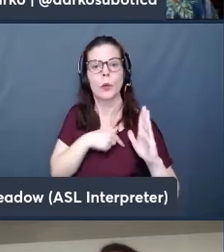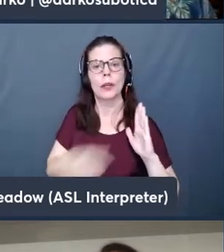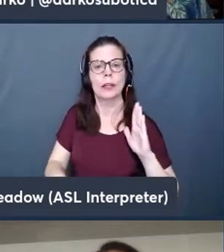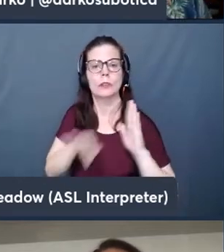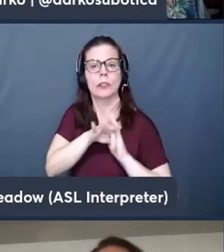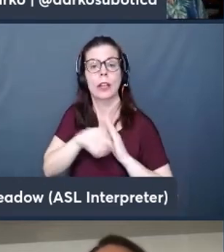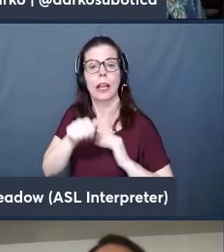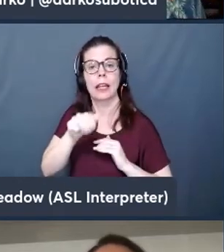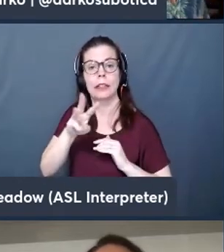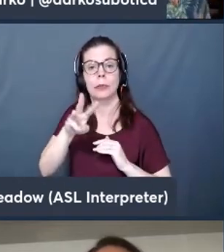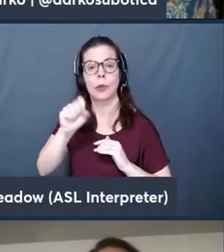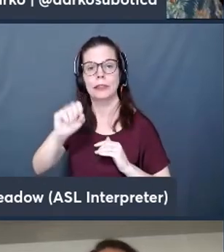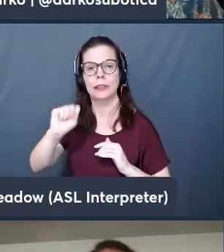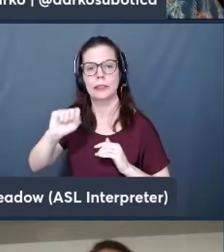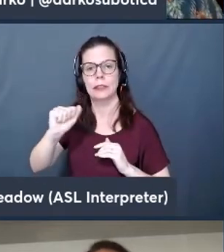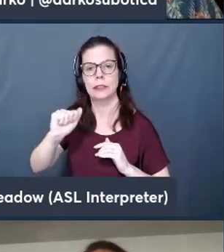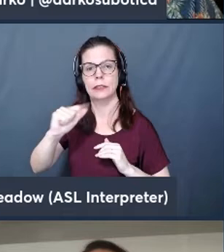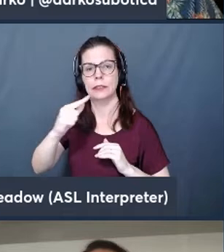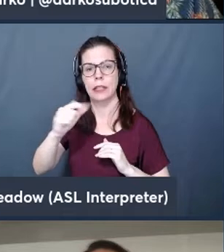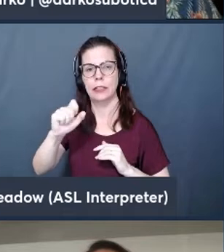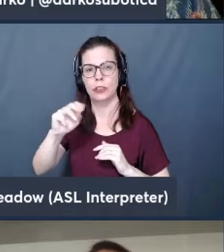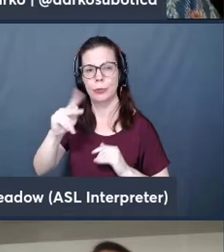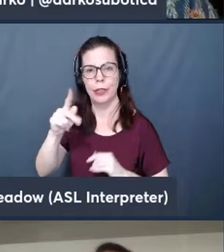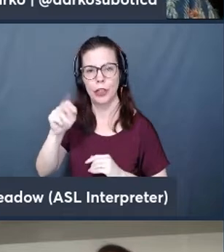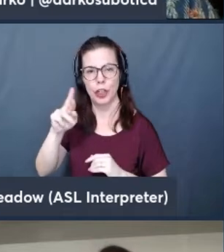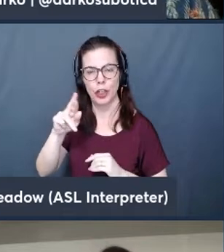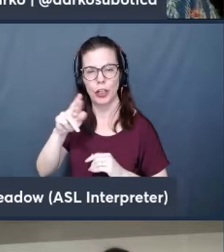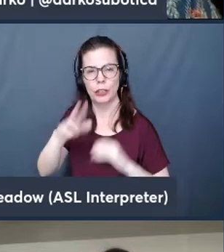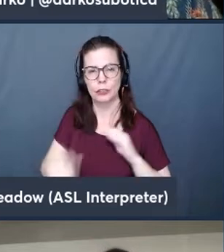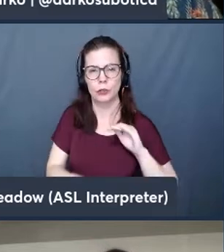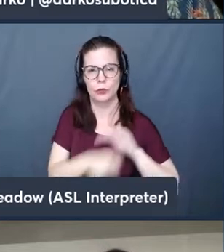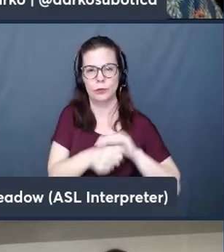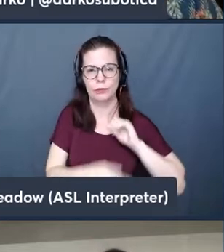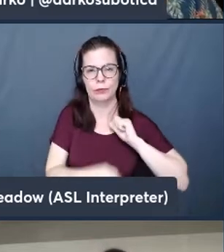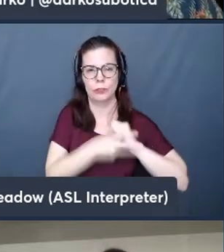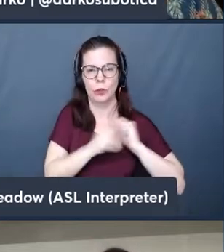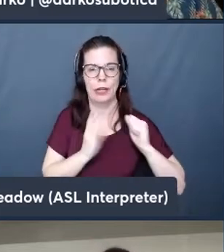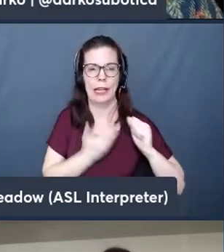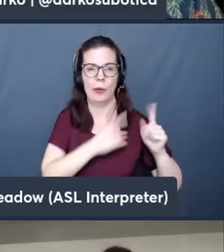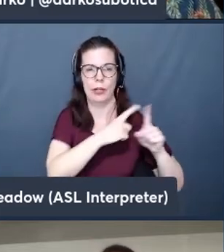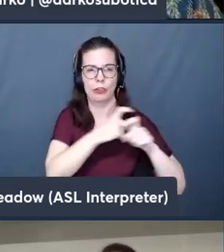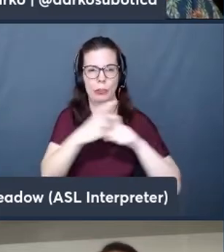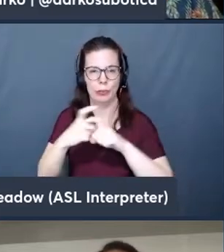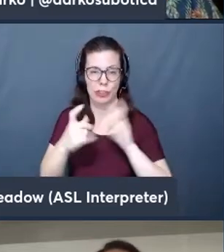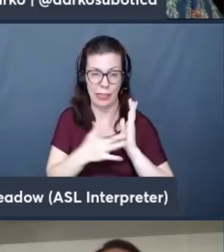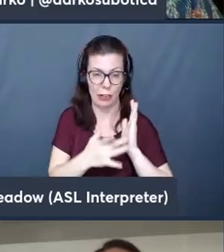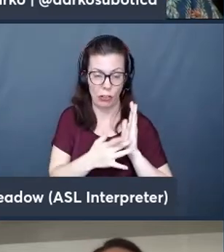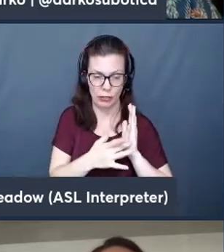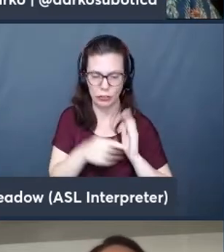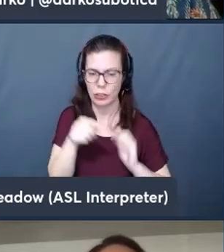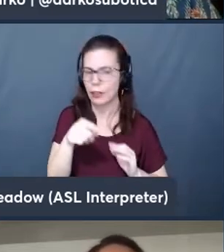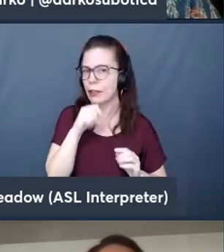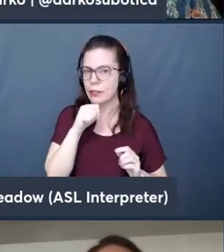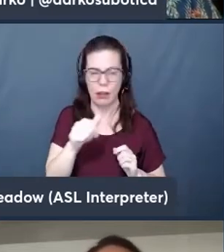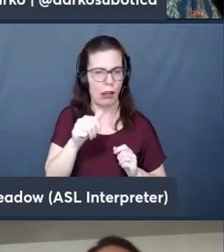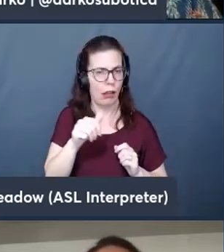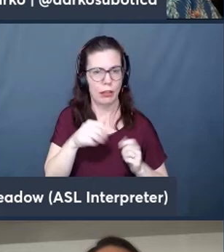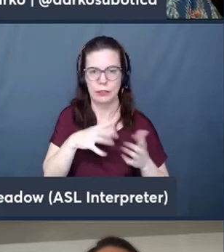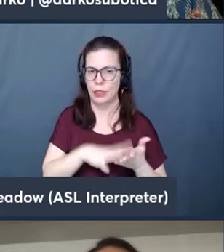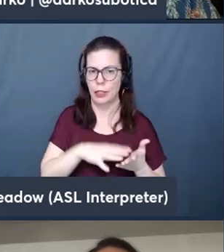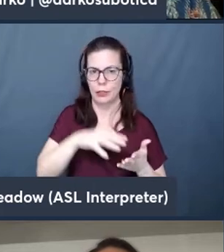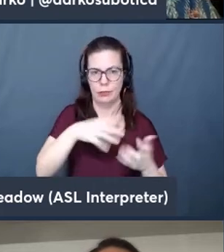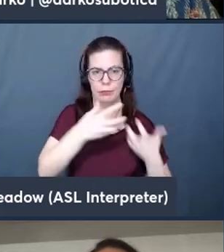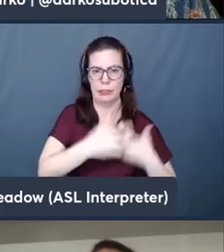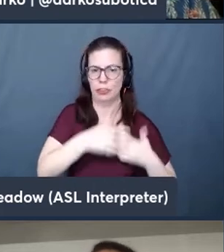AWS SageMaker to house our encryption technology. Okay. This is not a machine learning model, which